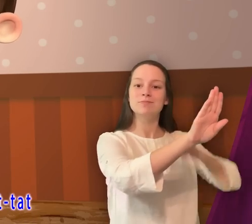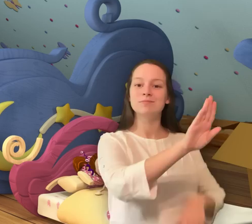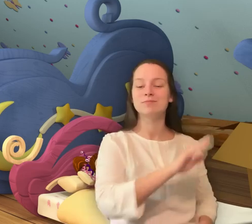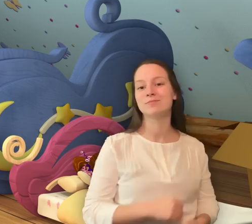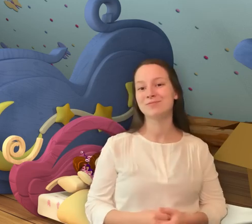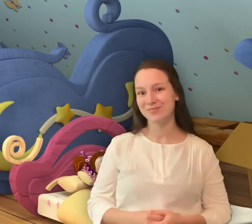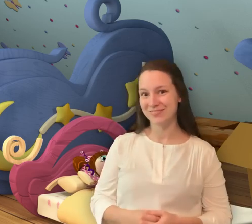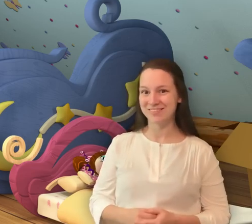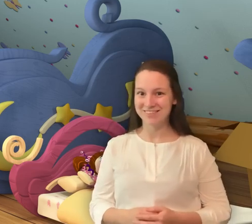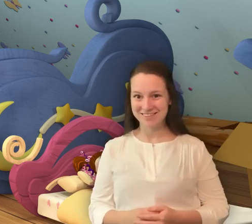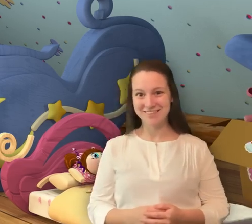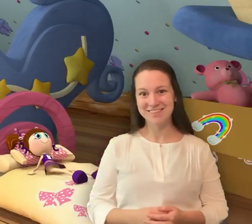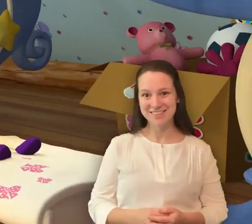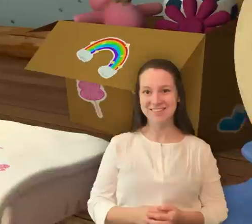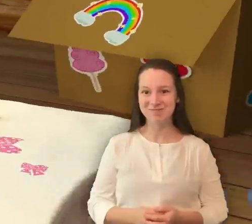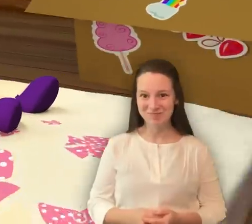rat attack tap